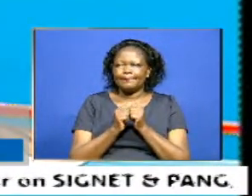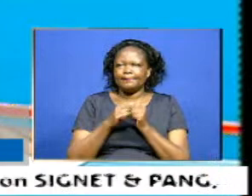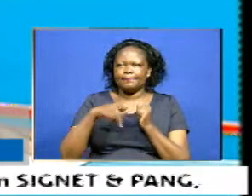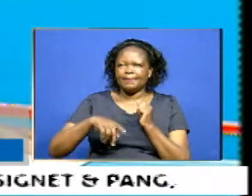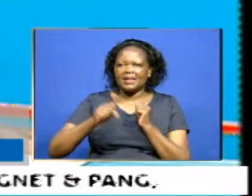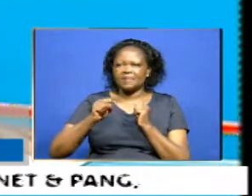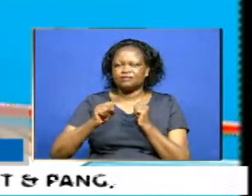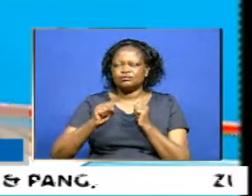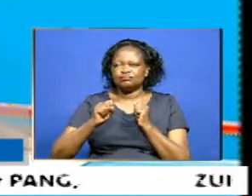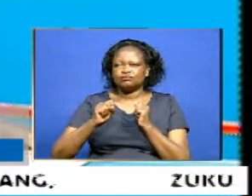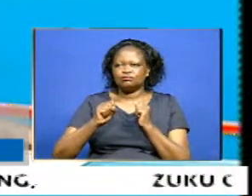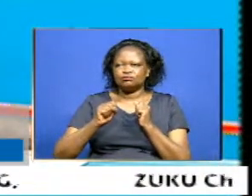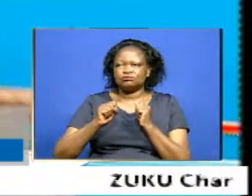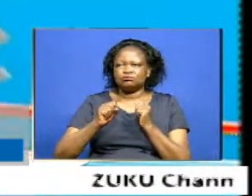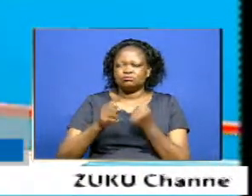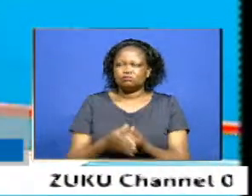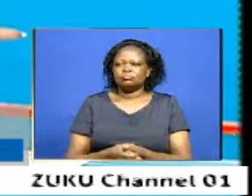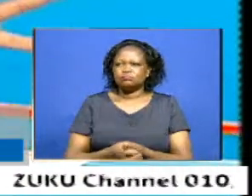of